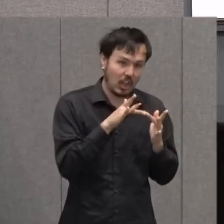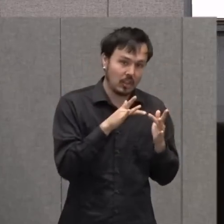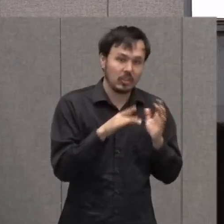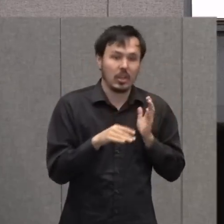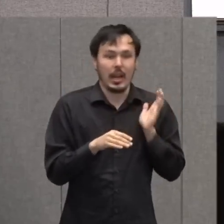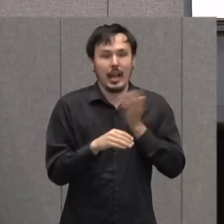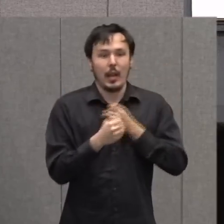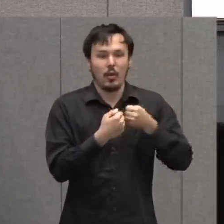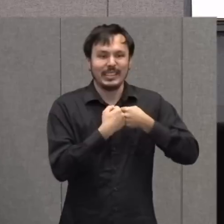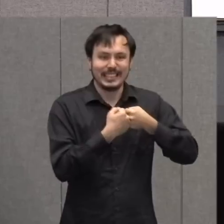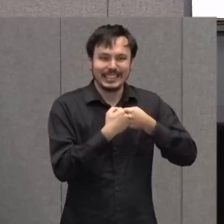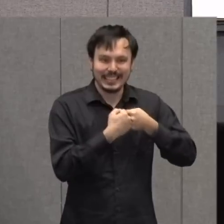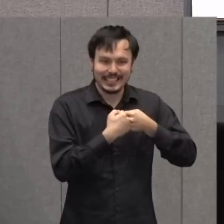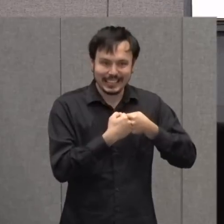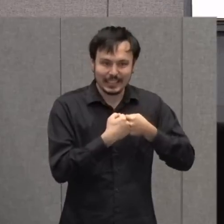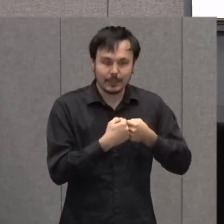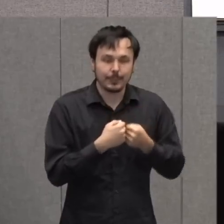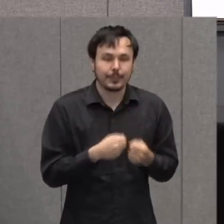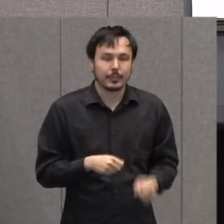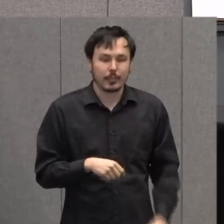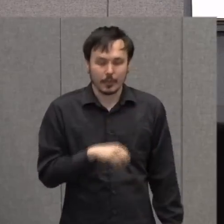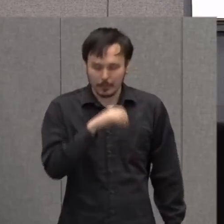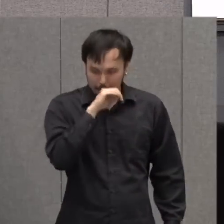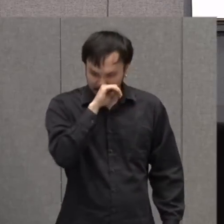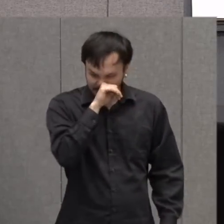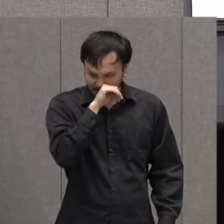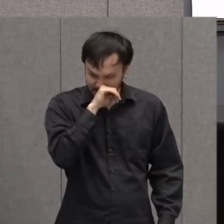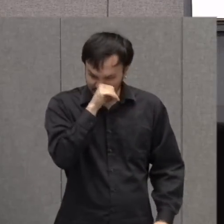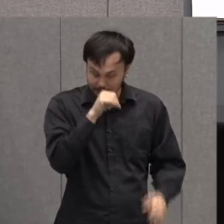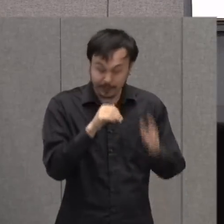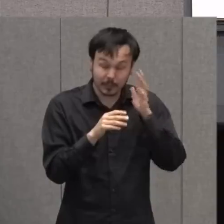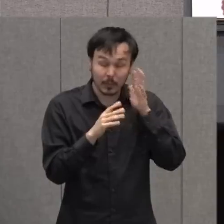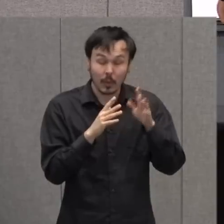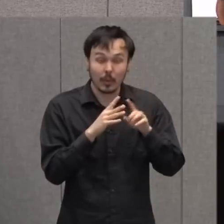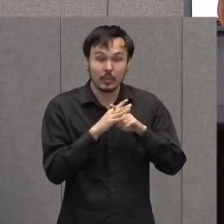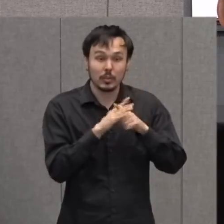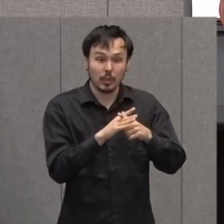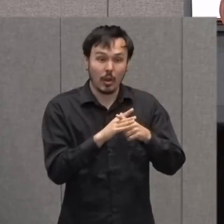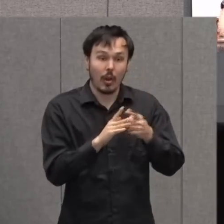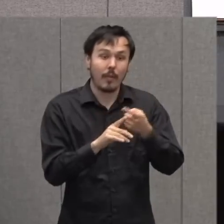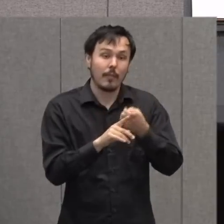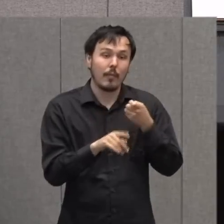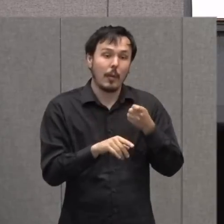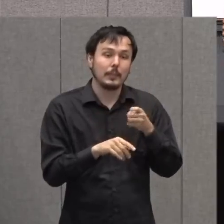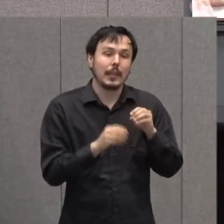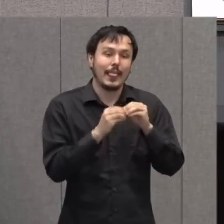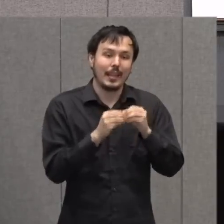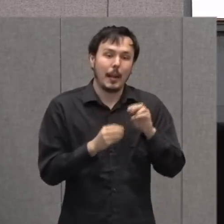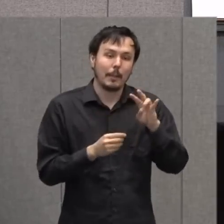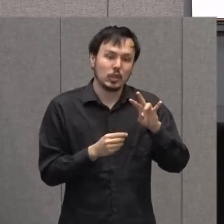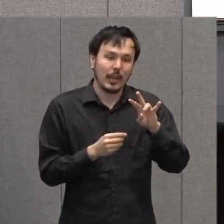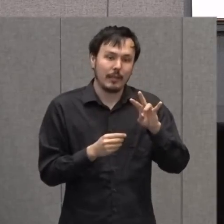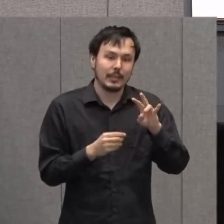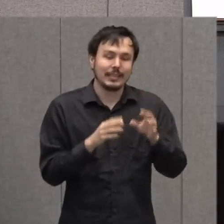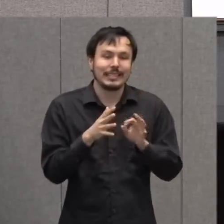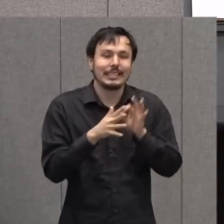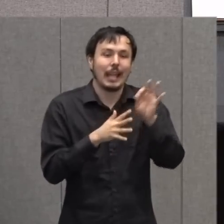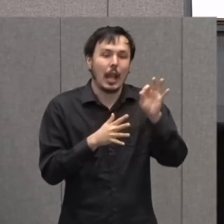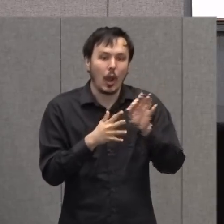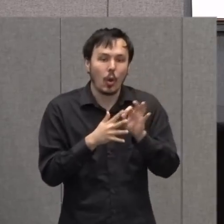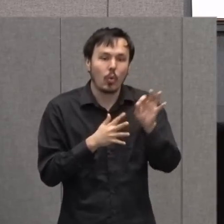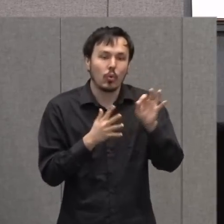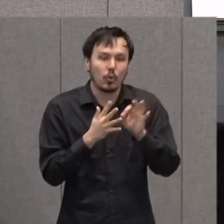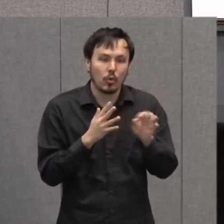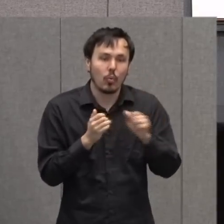and count backwards, like I said, by tens, starting at 7. Okay? Right. Okay, so let's do this.